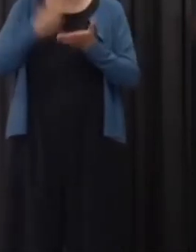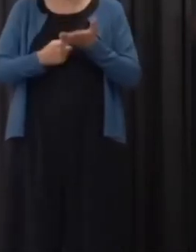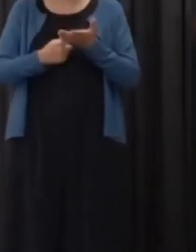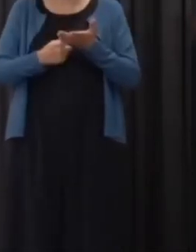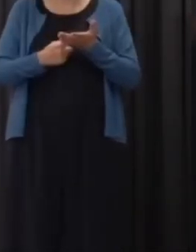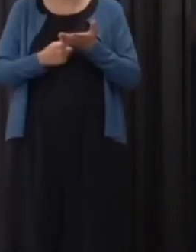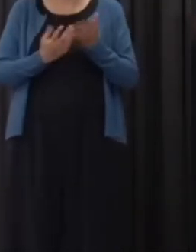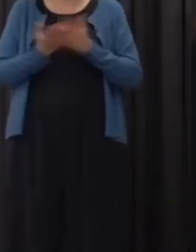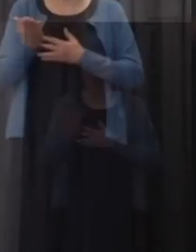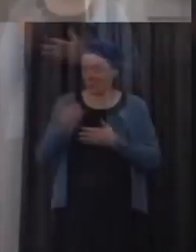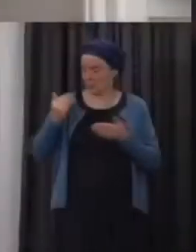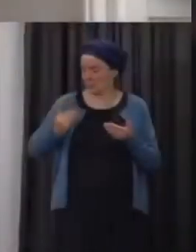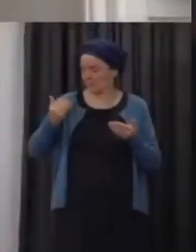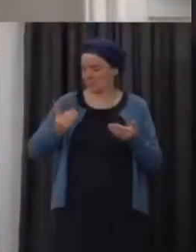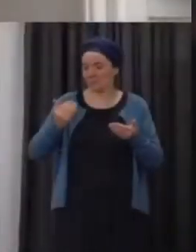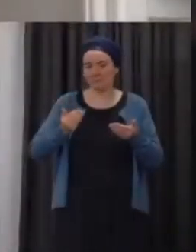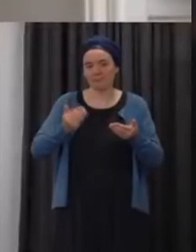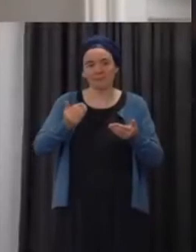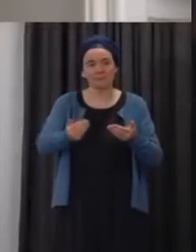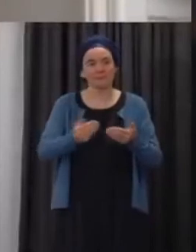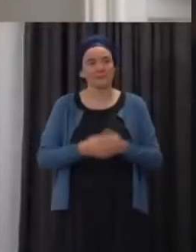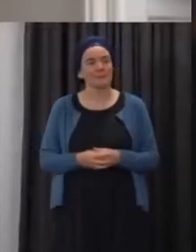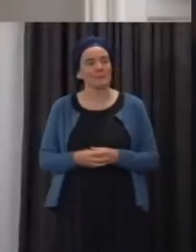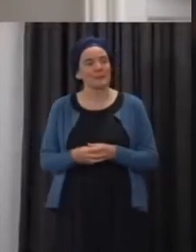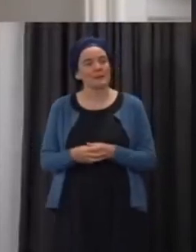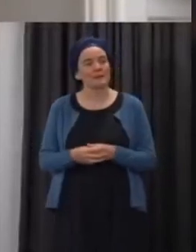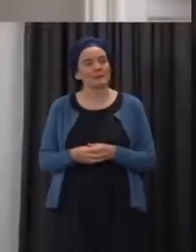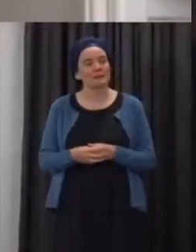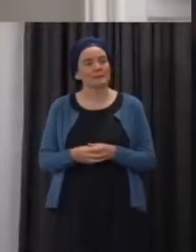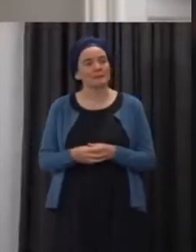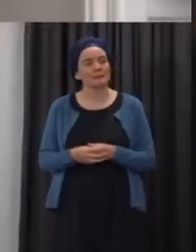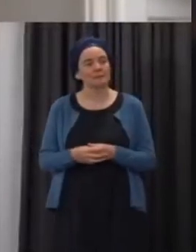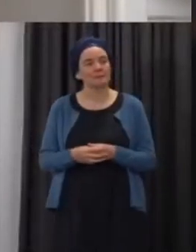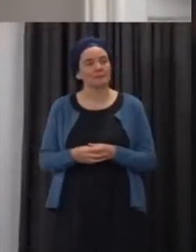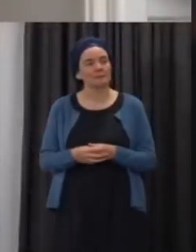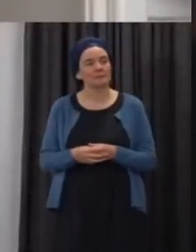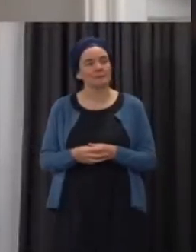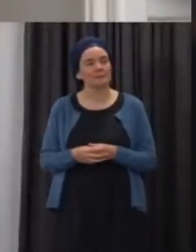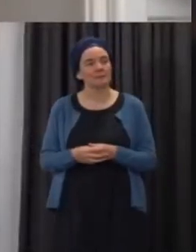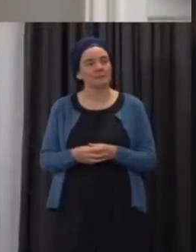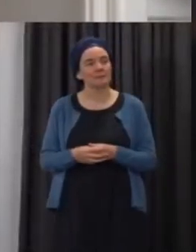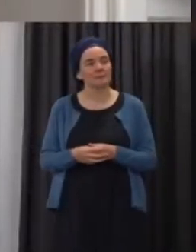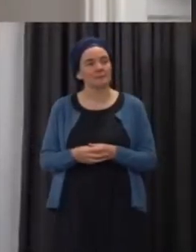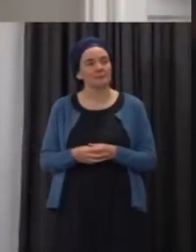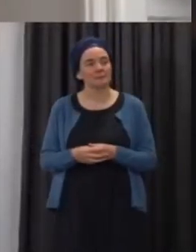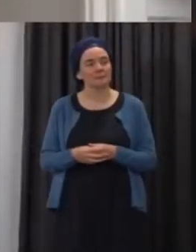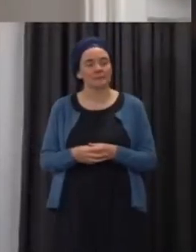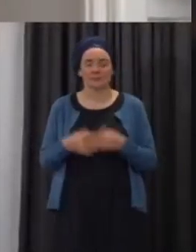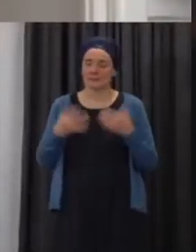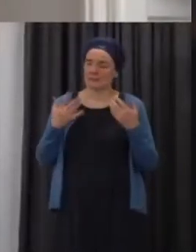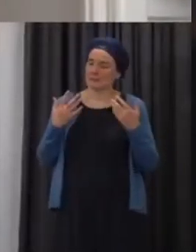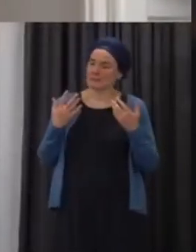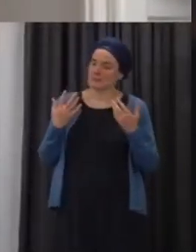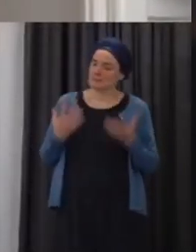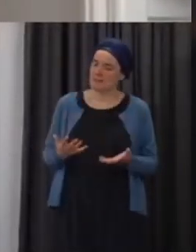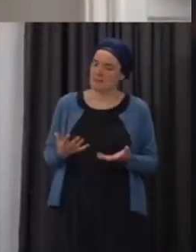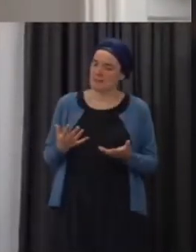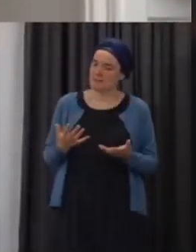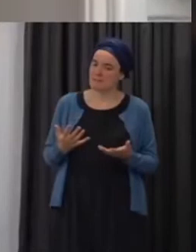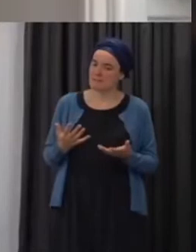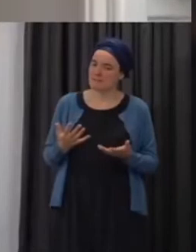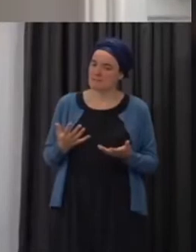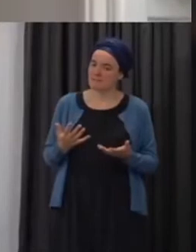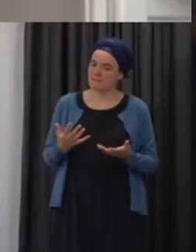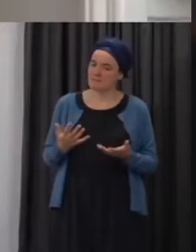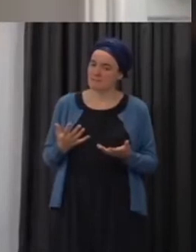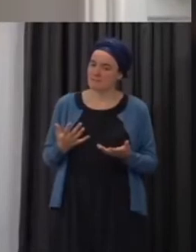Thank you. There are reports today around the procurement of personal protective equipment on a